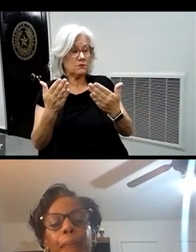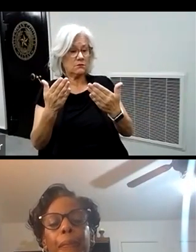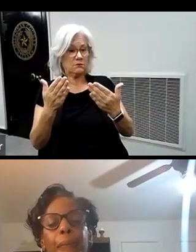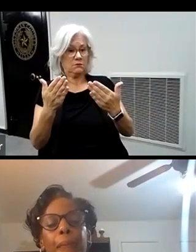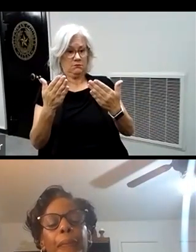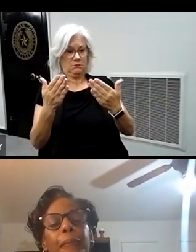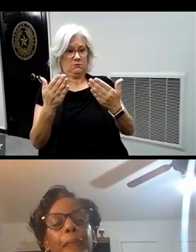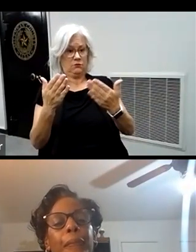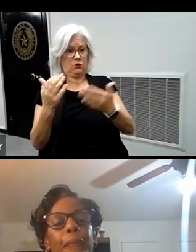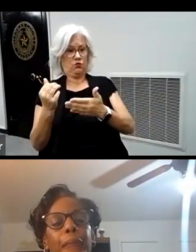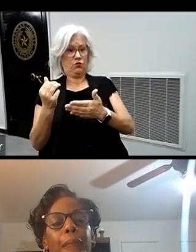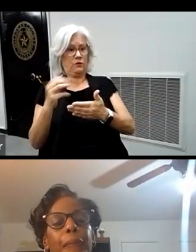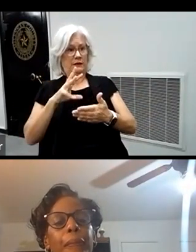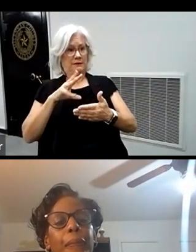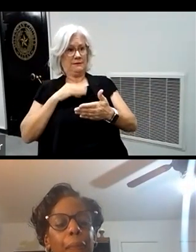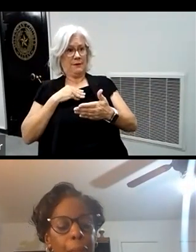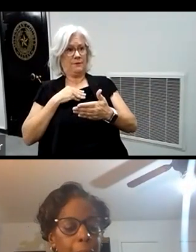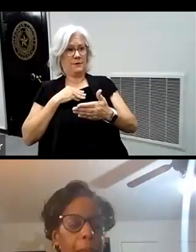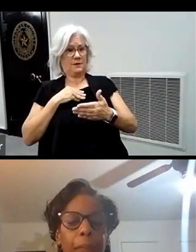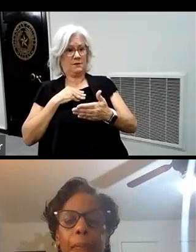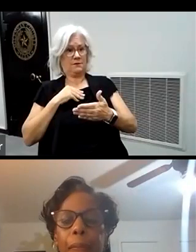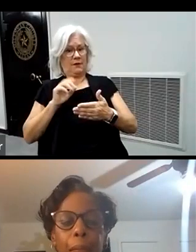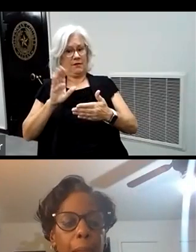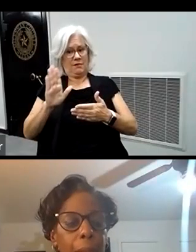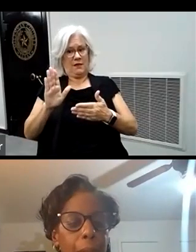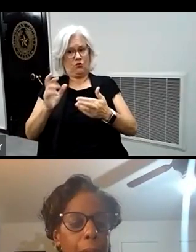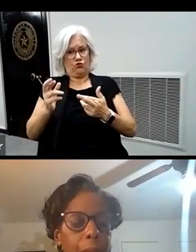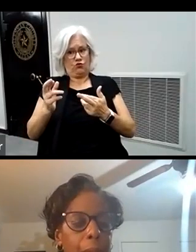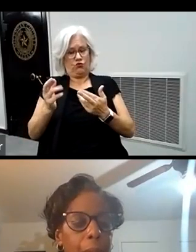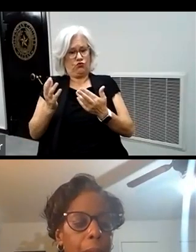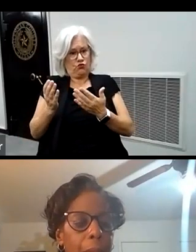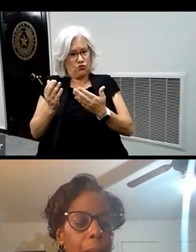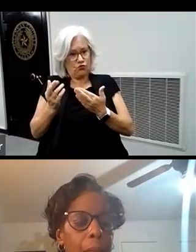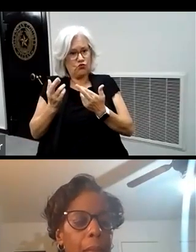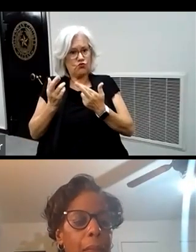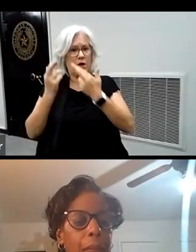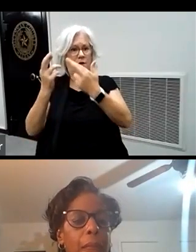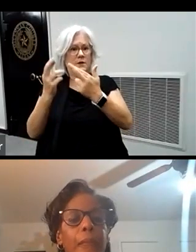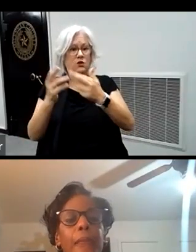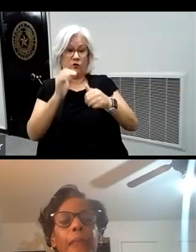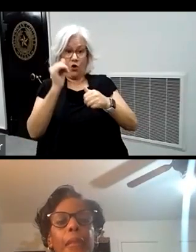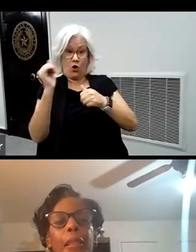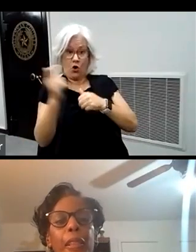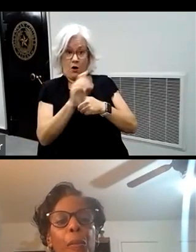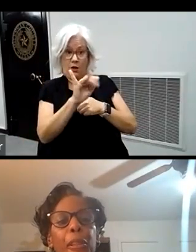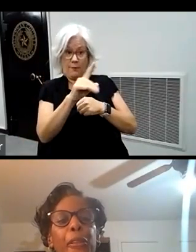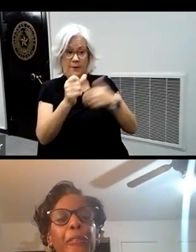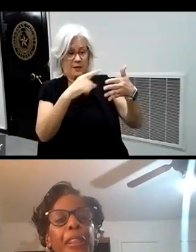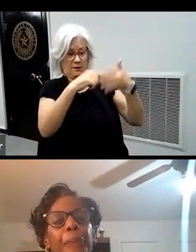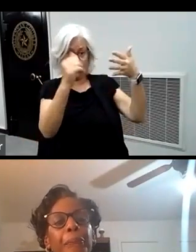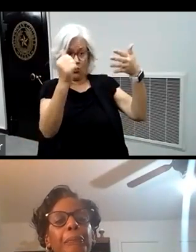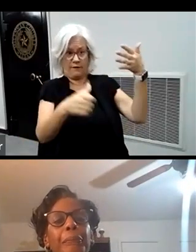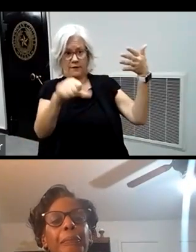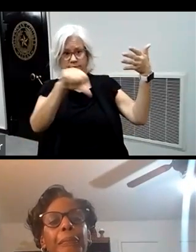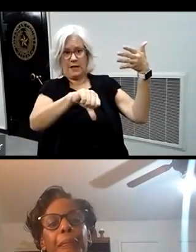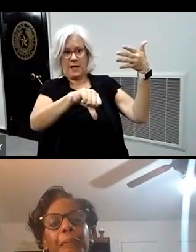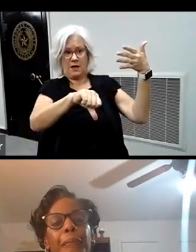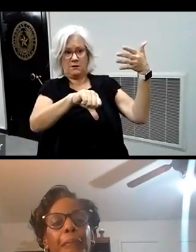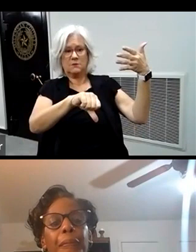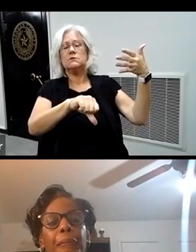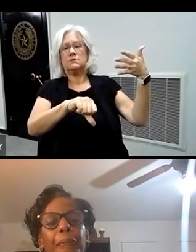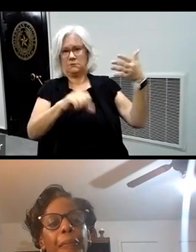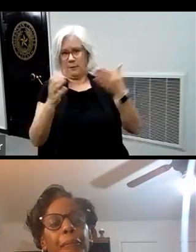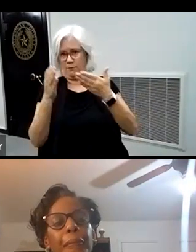to purchase recommendation to reject all bids? move.